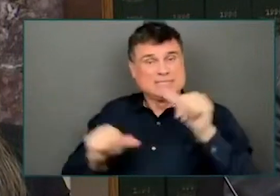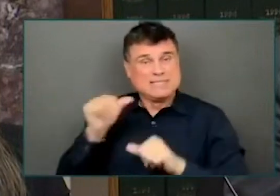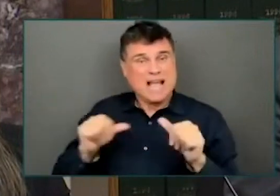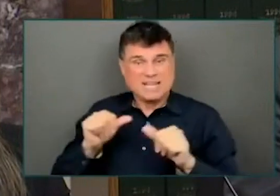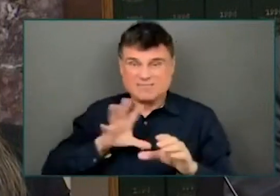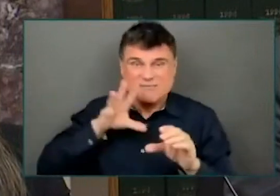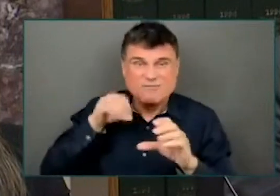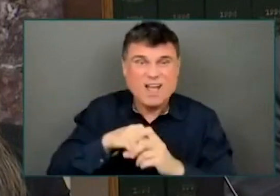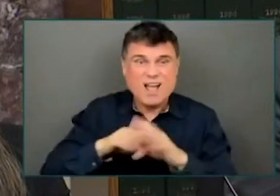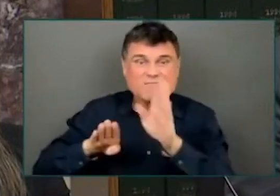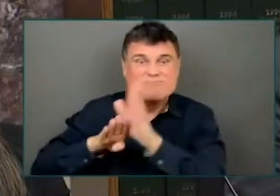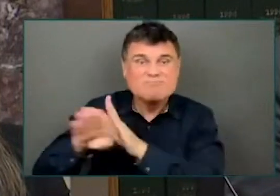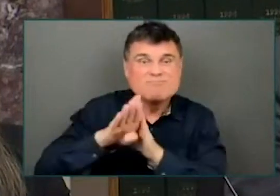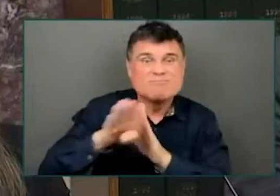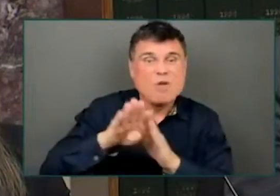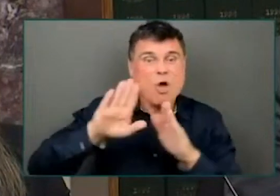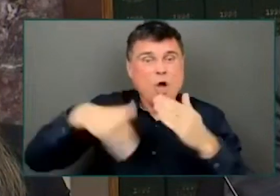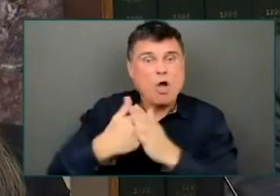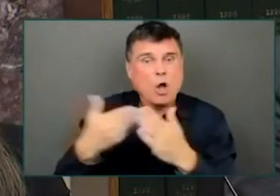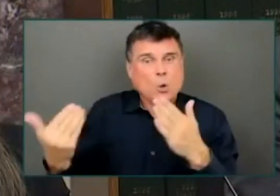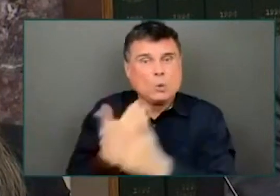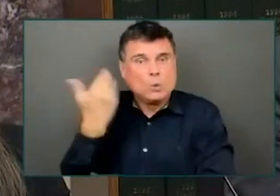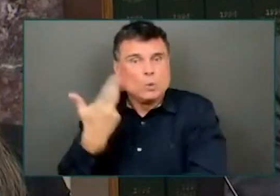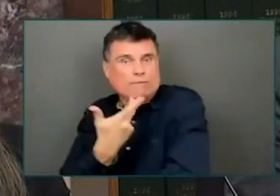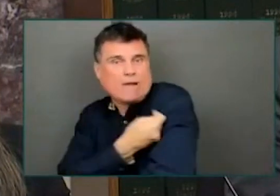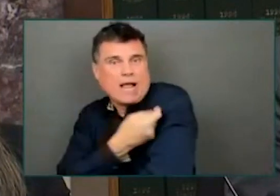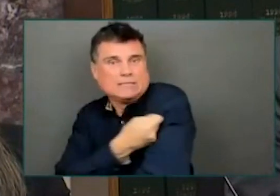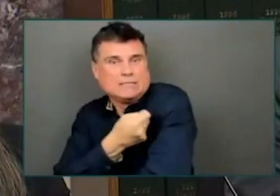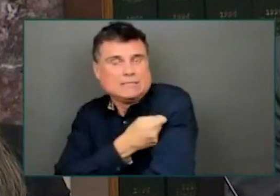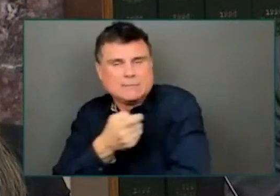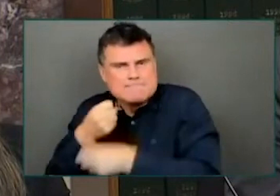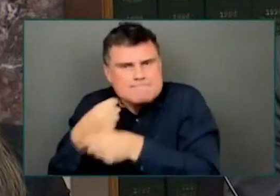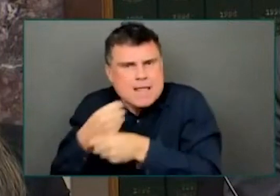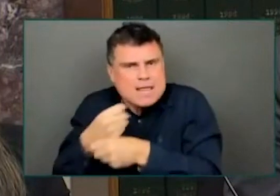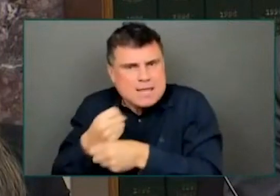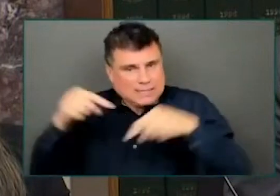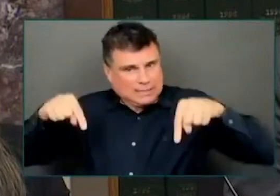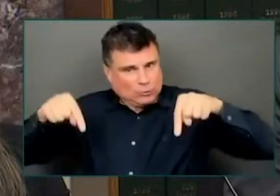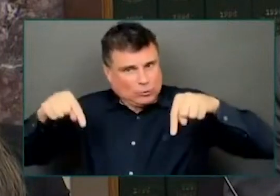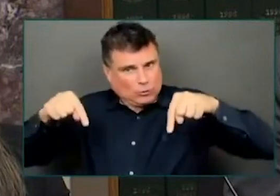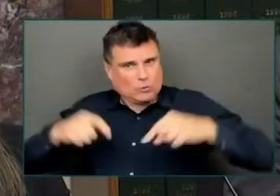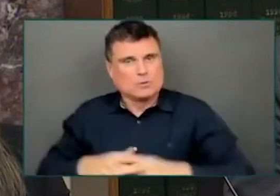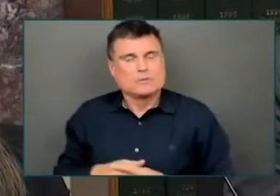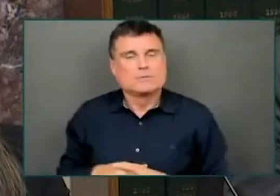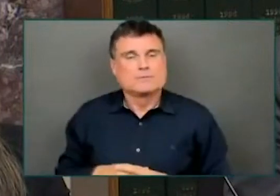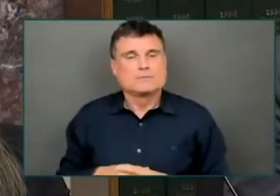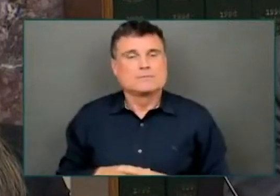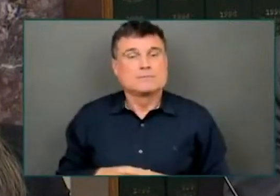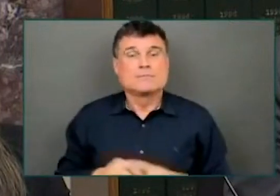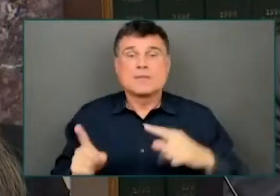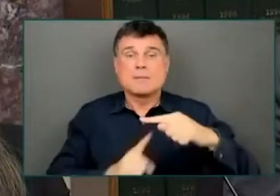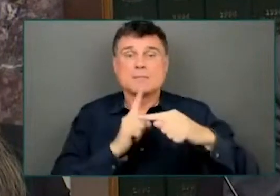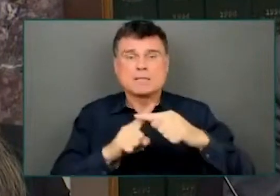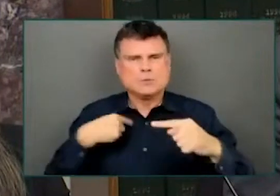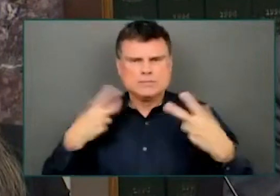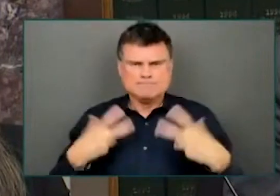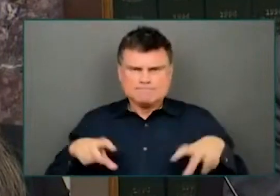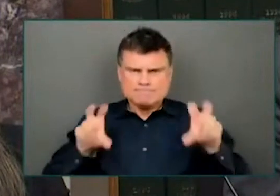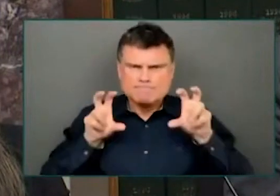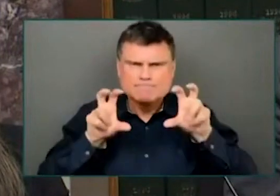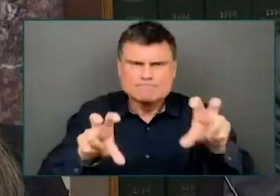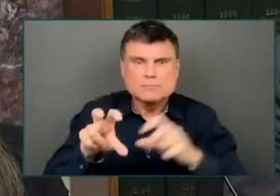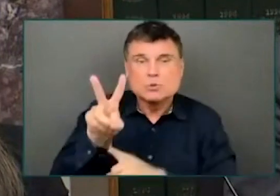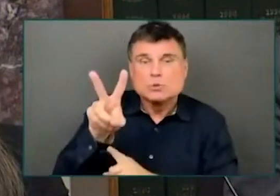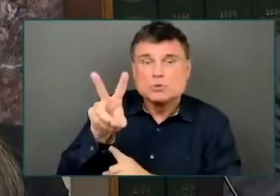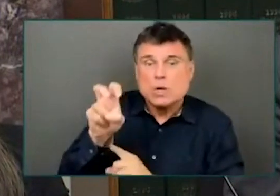stages of development. And we are continuing to expand the sector with almost $200 million for Genome BC and the Michael Smith Health